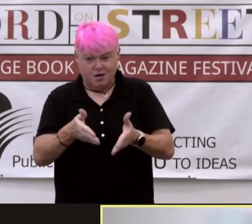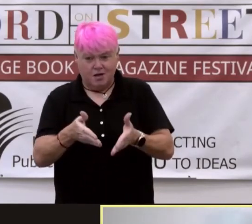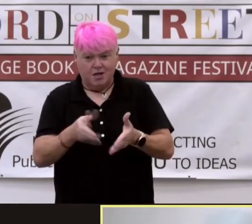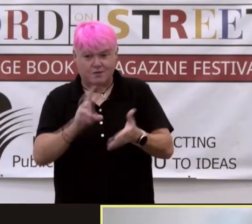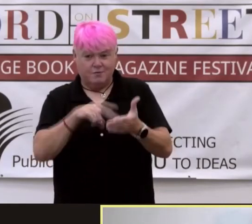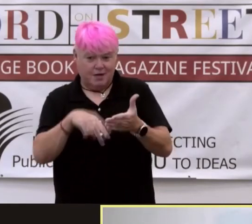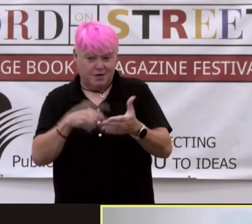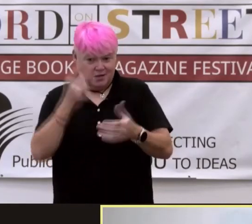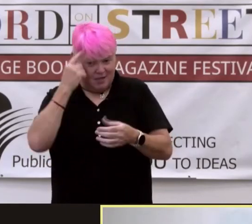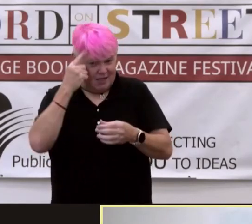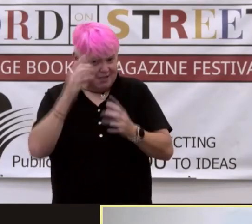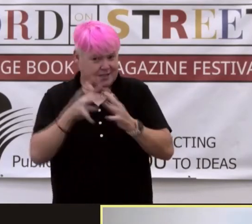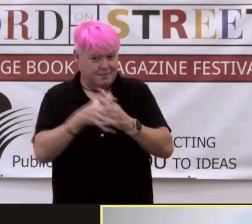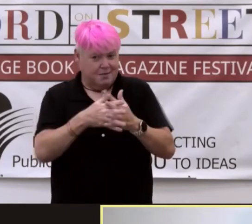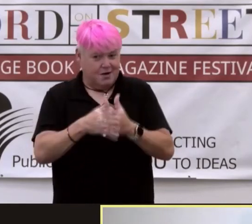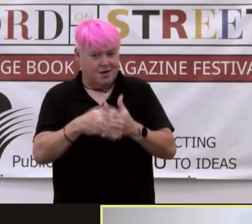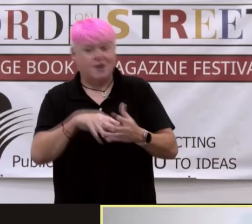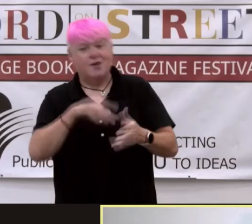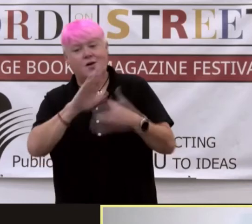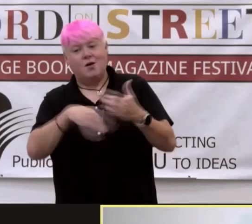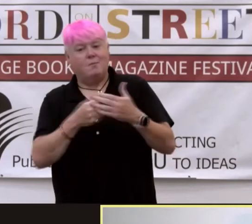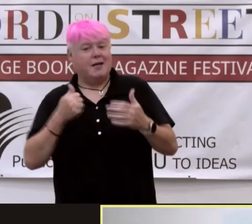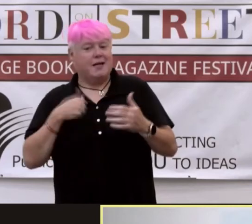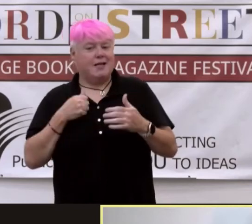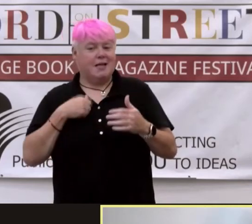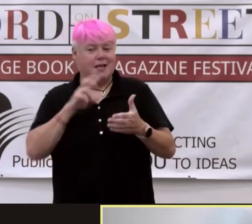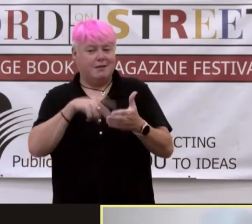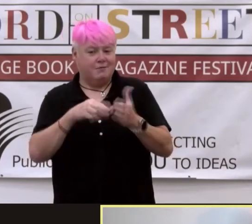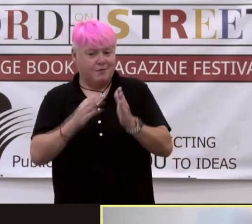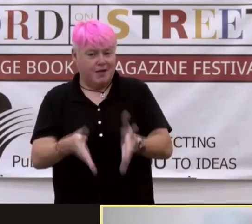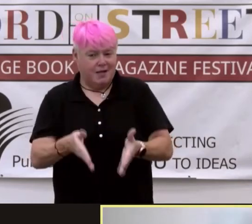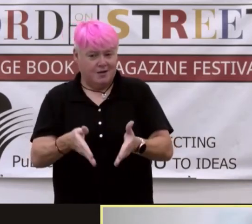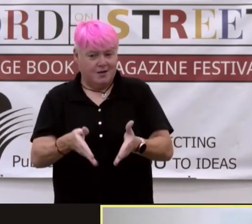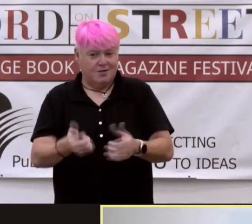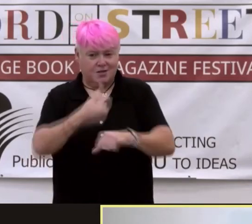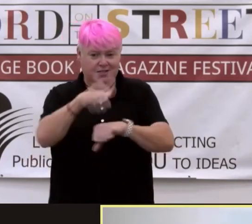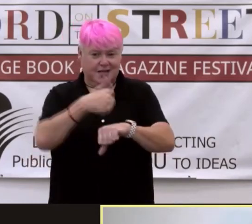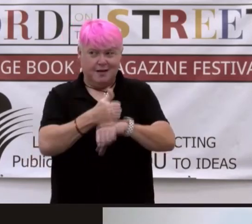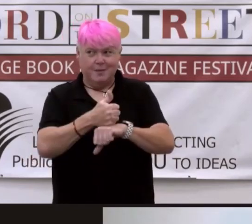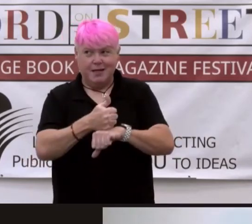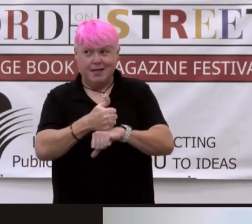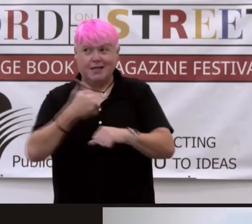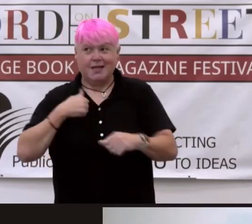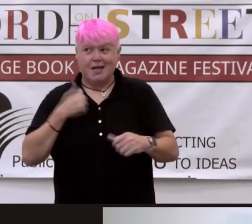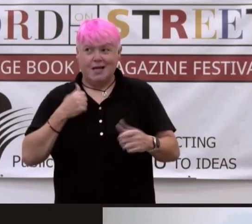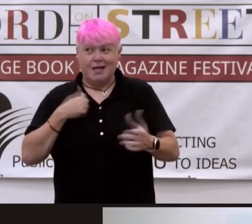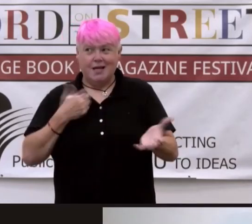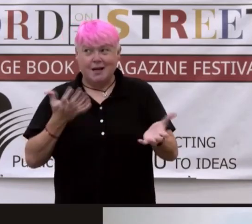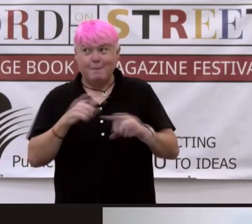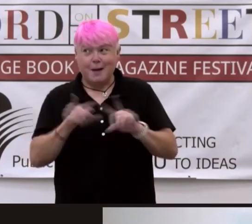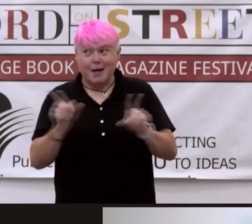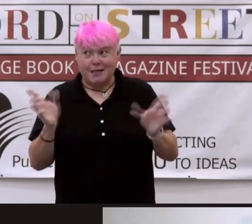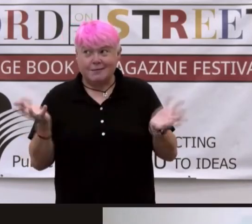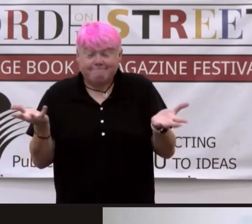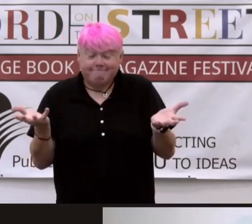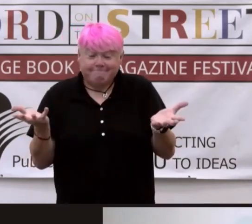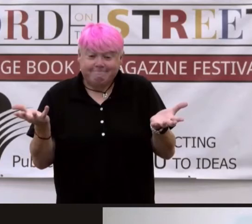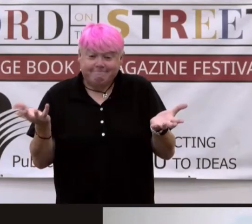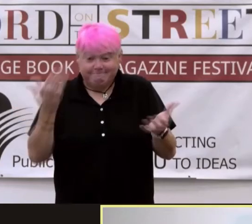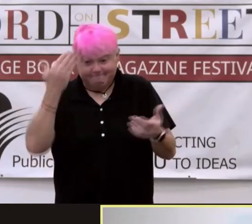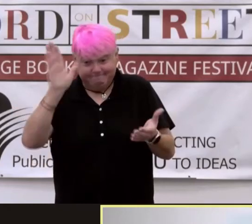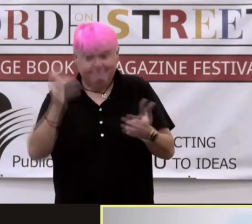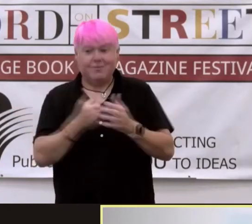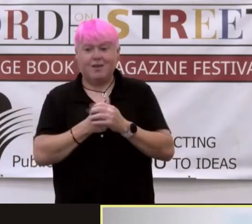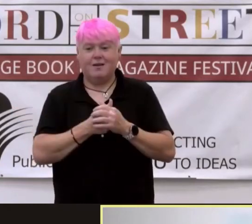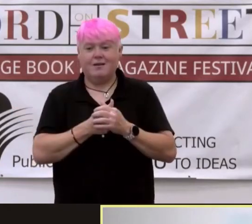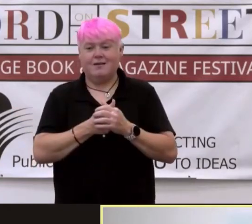readers think it's set in Canada. And I'm kind of like, can I keep doing that? Because it's kind of cool. Be sneakily neutral. Yeah, and basically it's like,